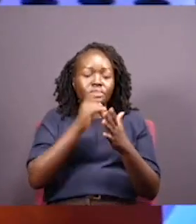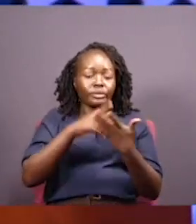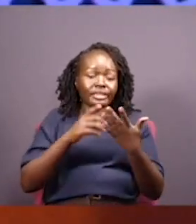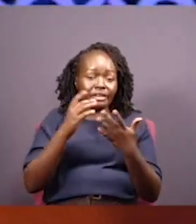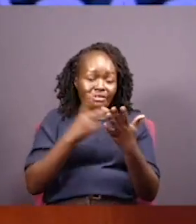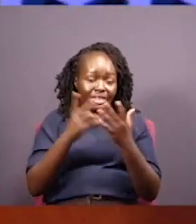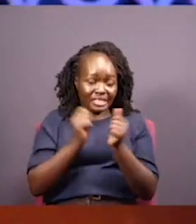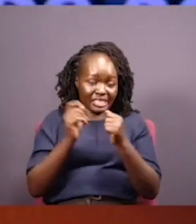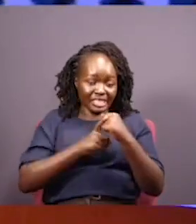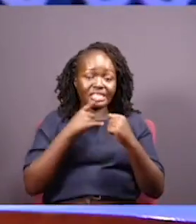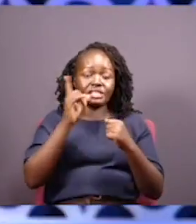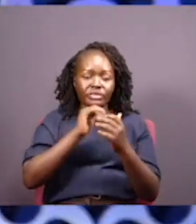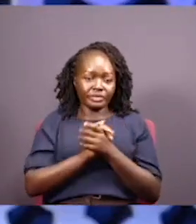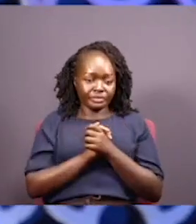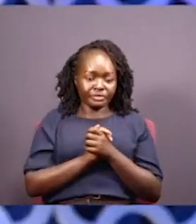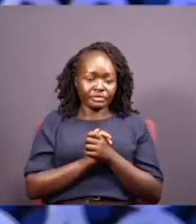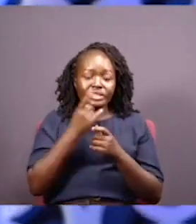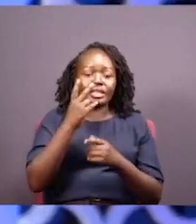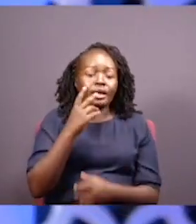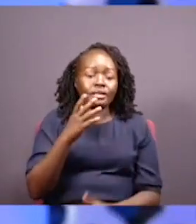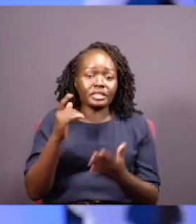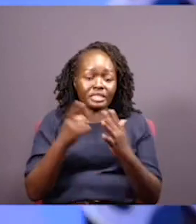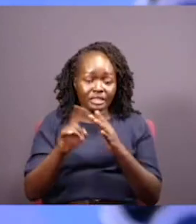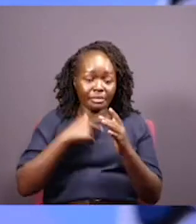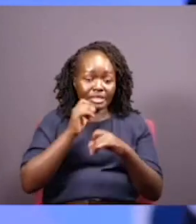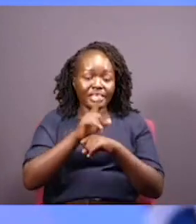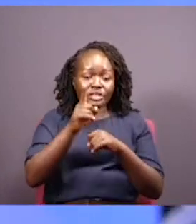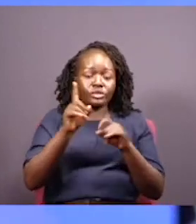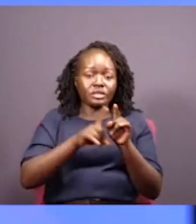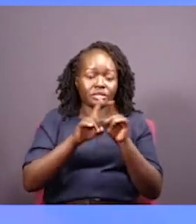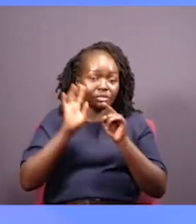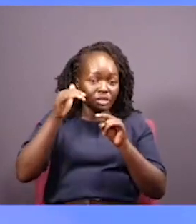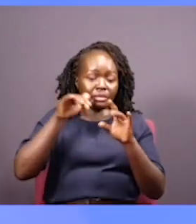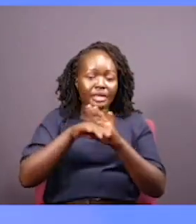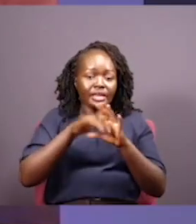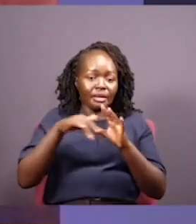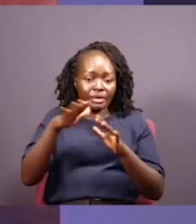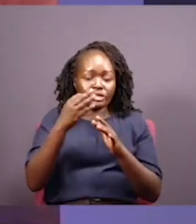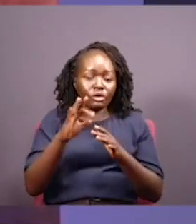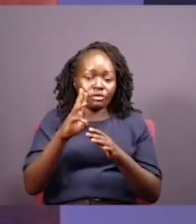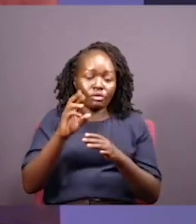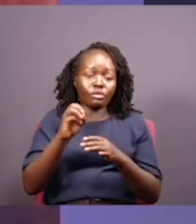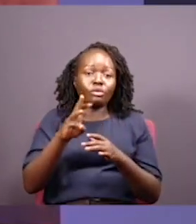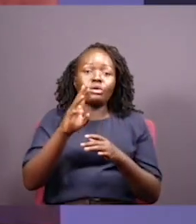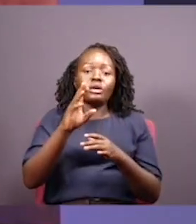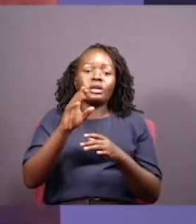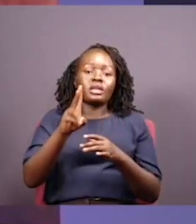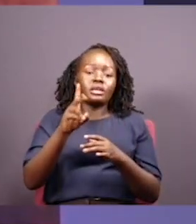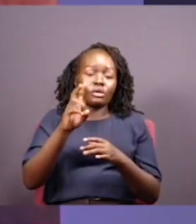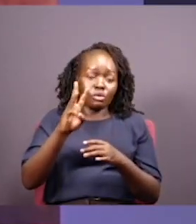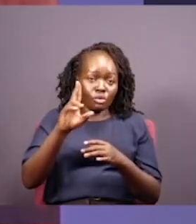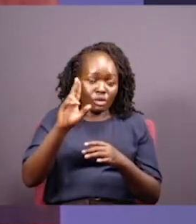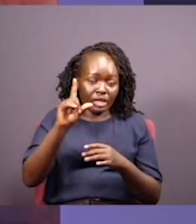them, behold, I am sending you as sheep in the midst of wolves, so be